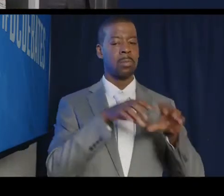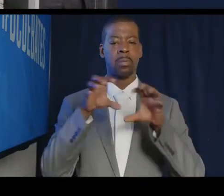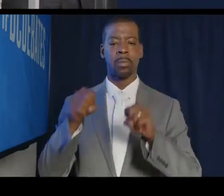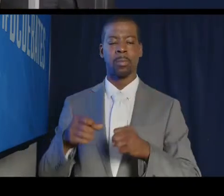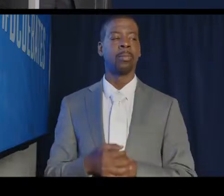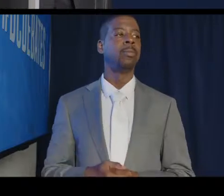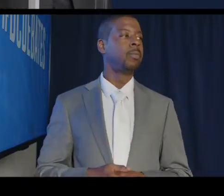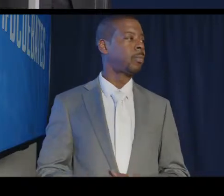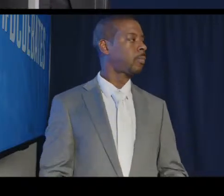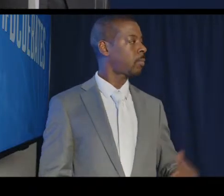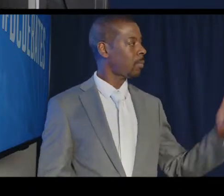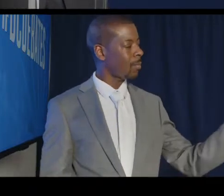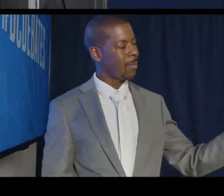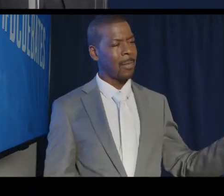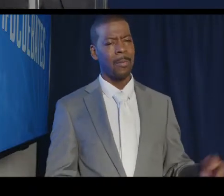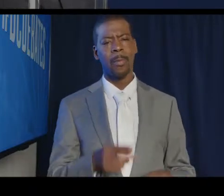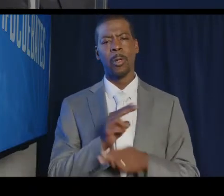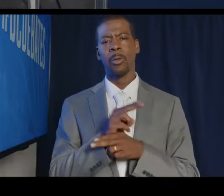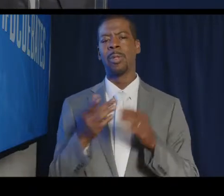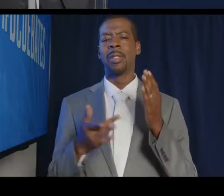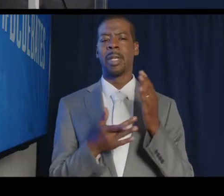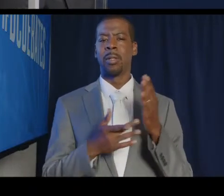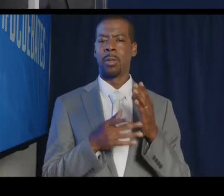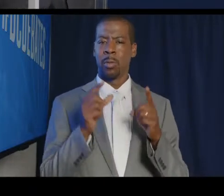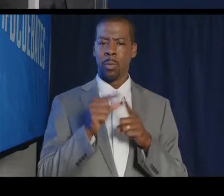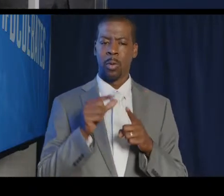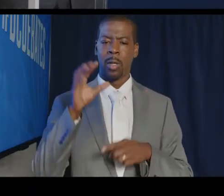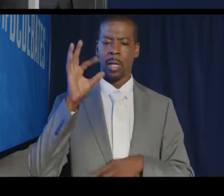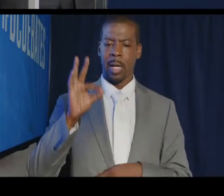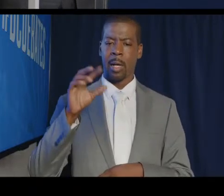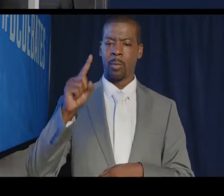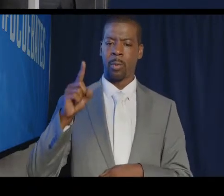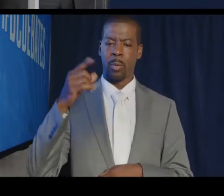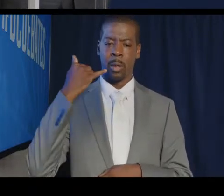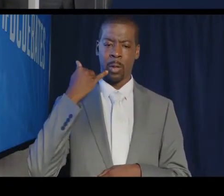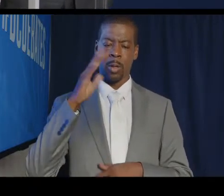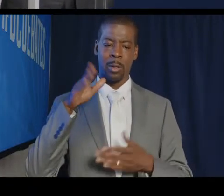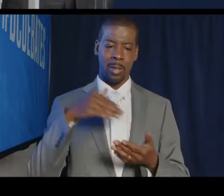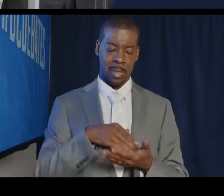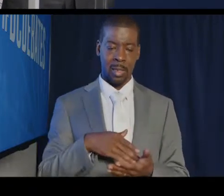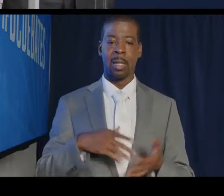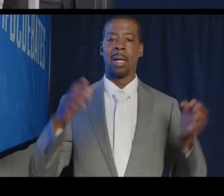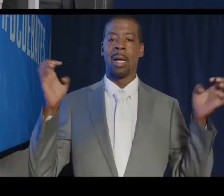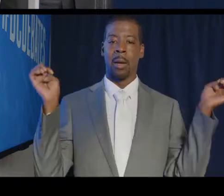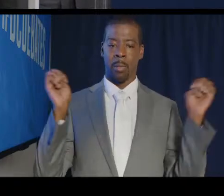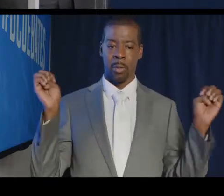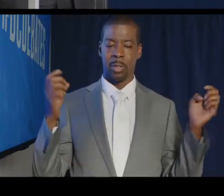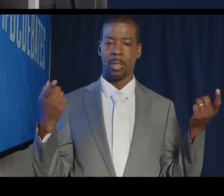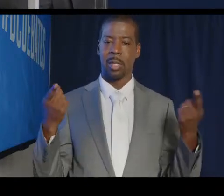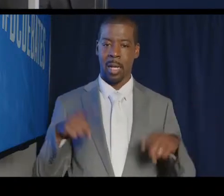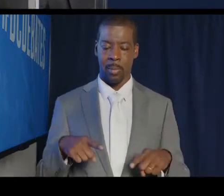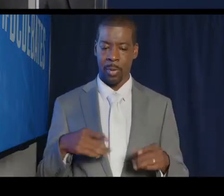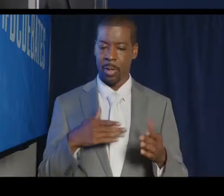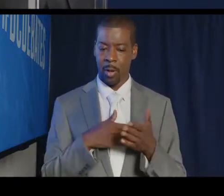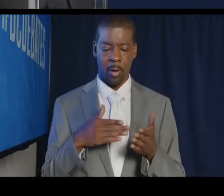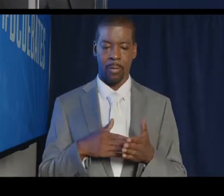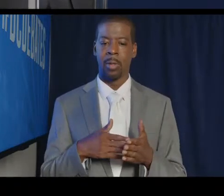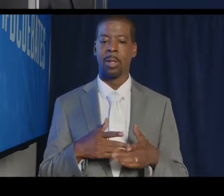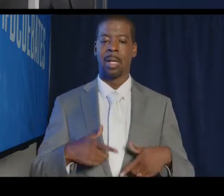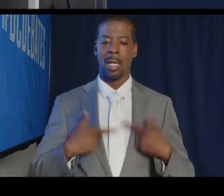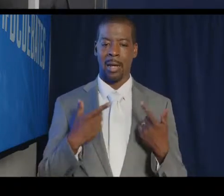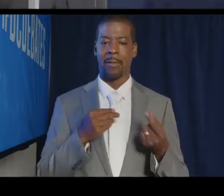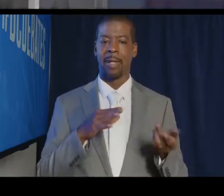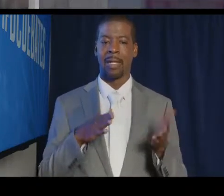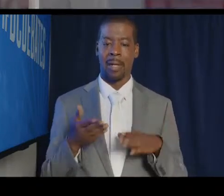term, a 911 call center, we are on the same page about what's happening. Emergencies are happening in this city, oftentimes life and death.